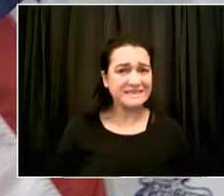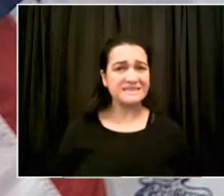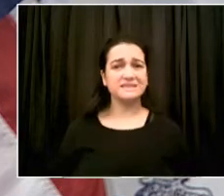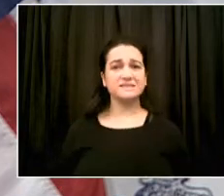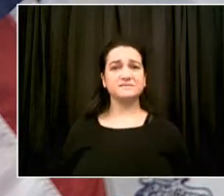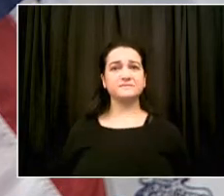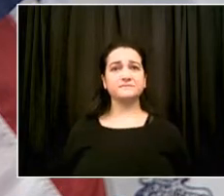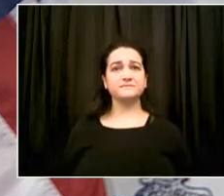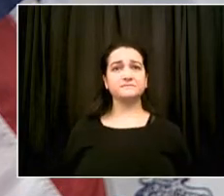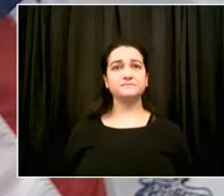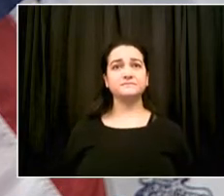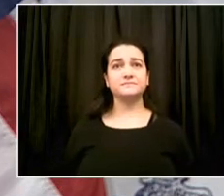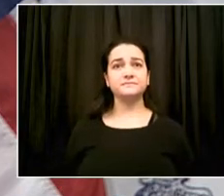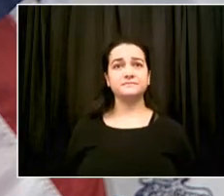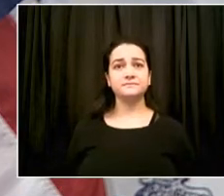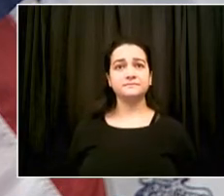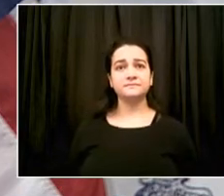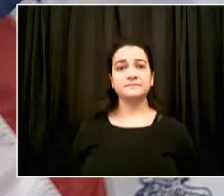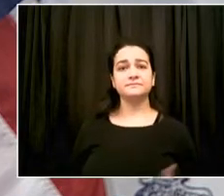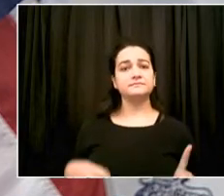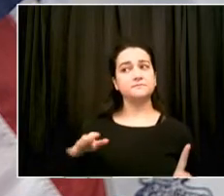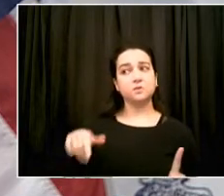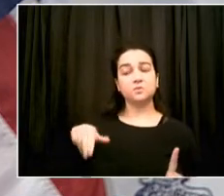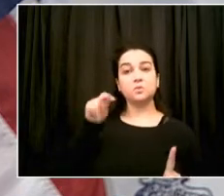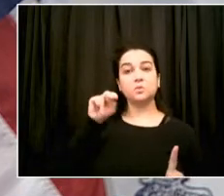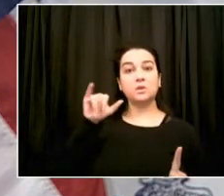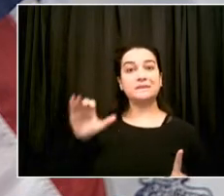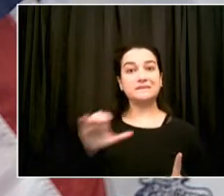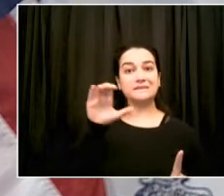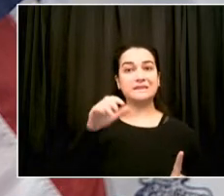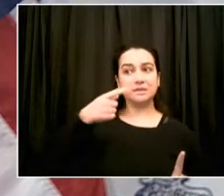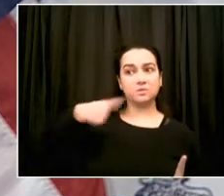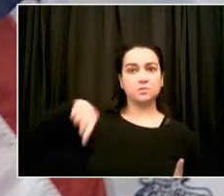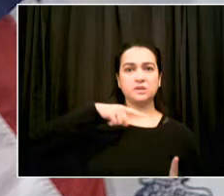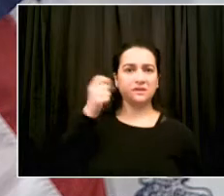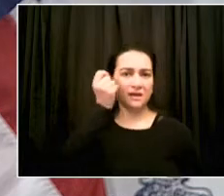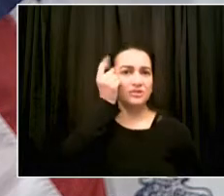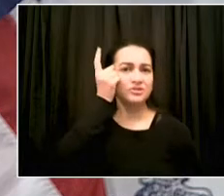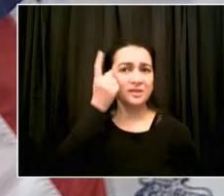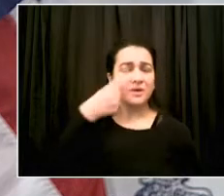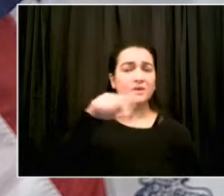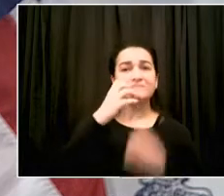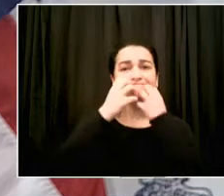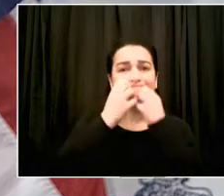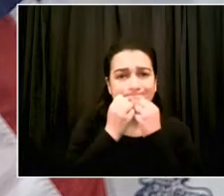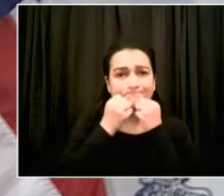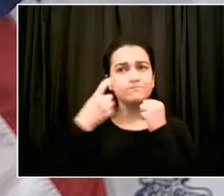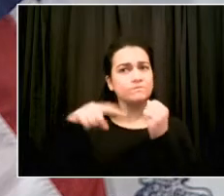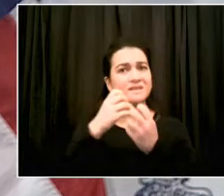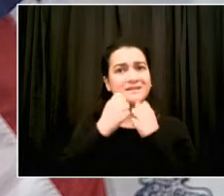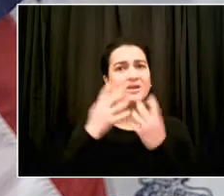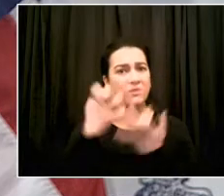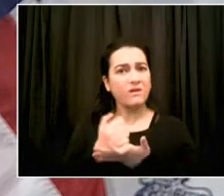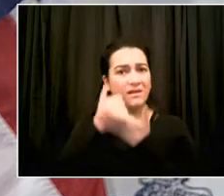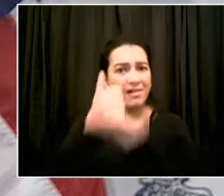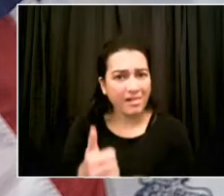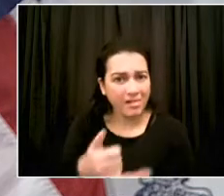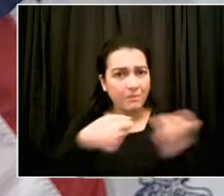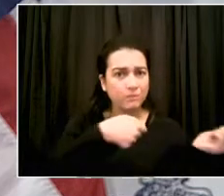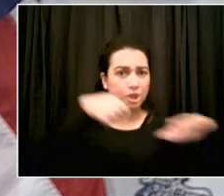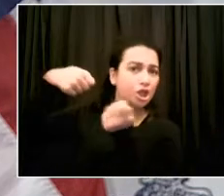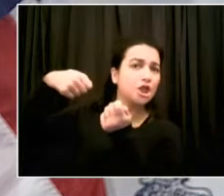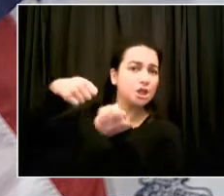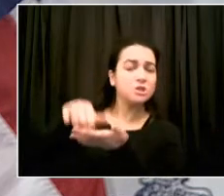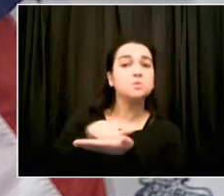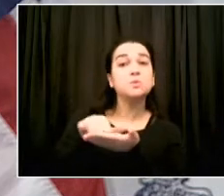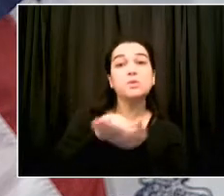comeback. Now, here's the good news. In 2020, even with all the challenges of the coronavirus, even with all